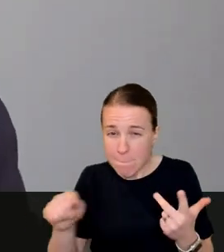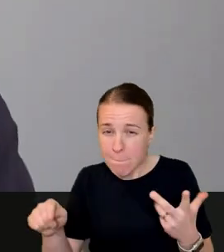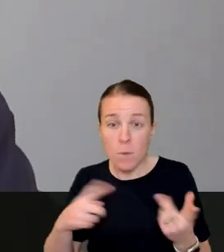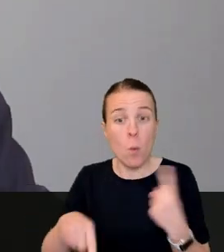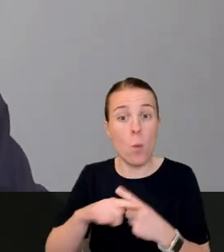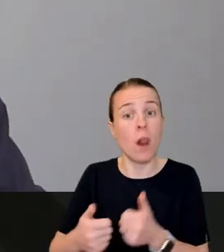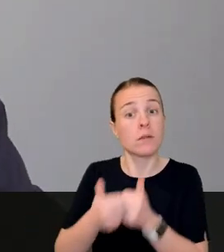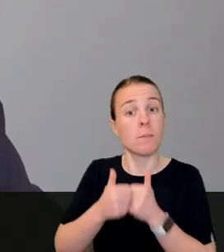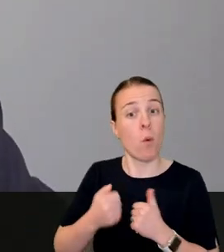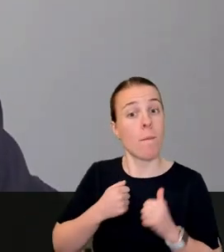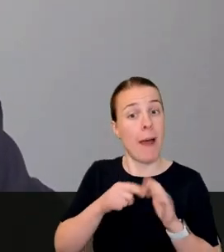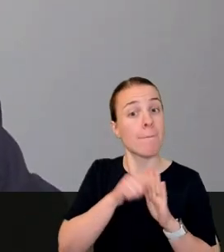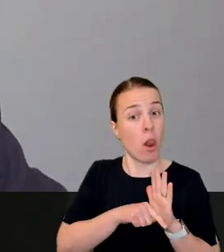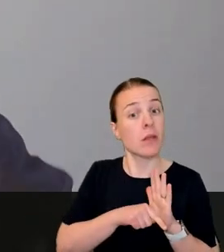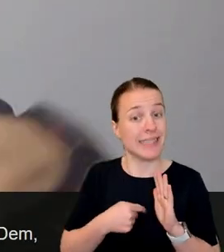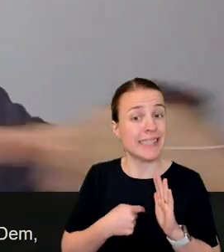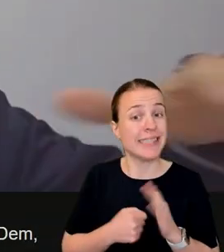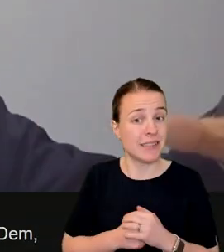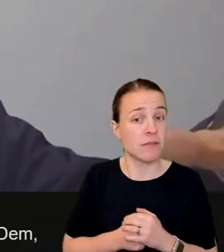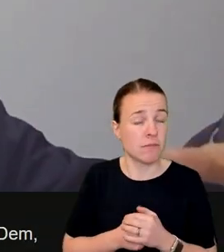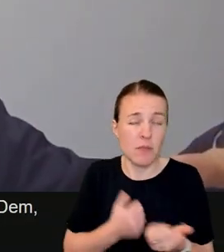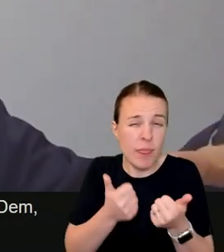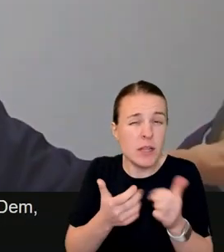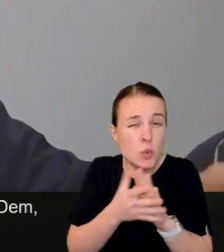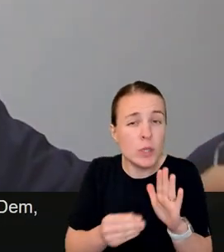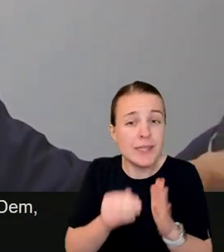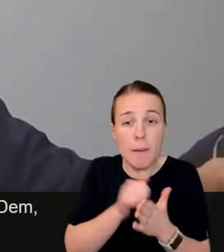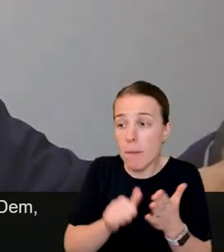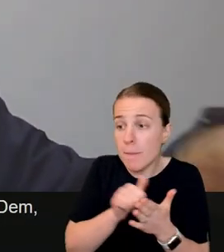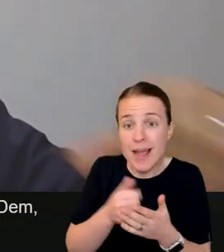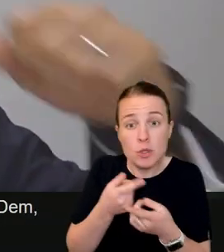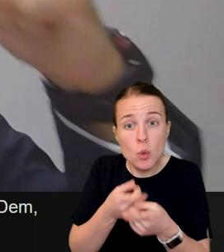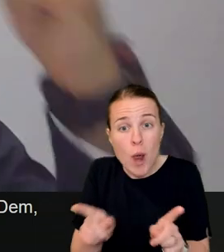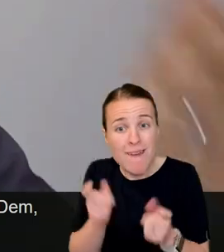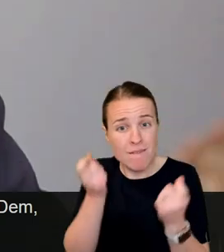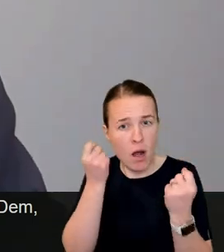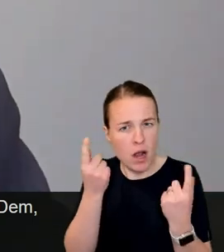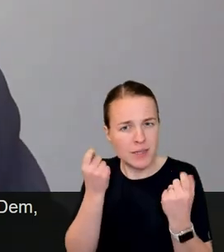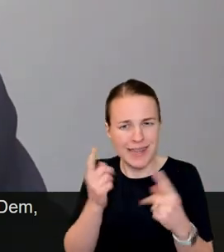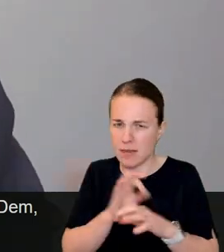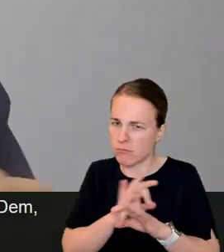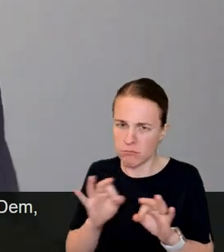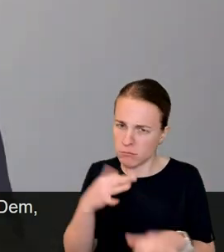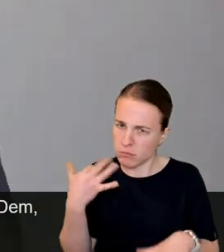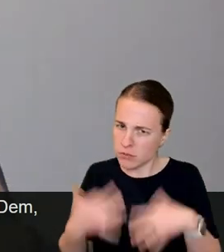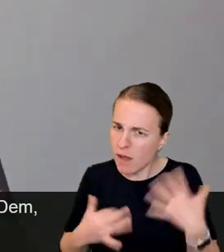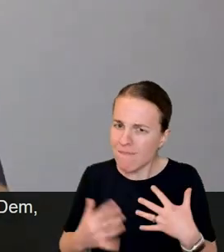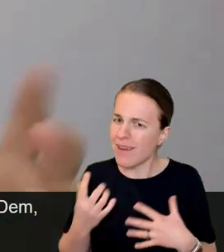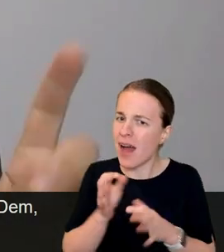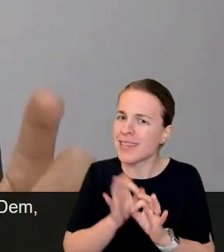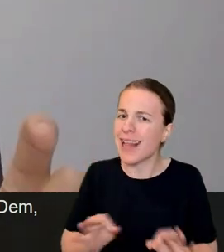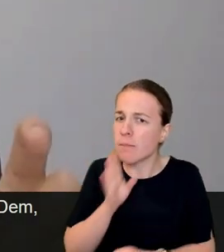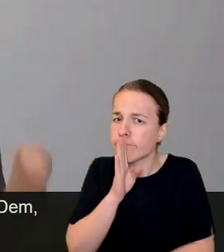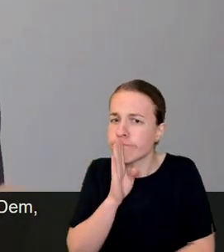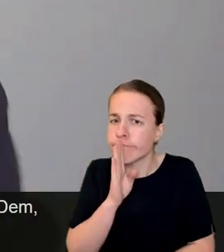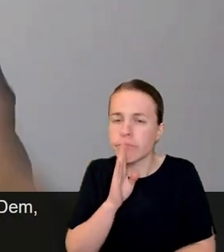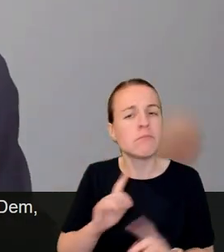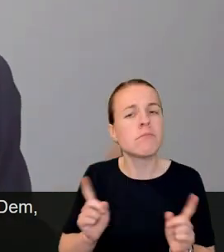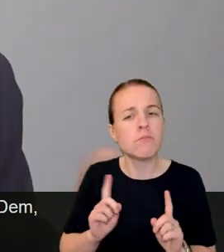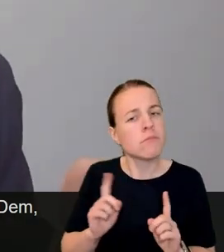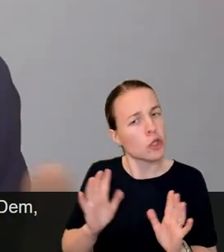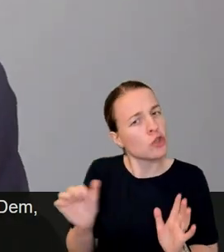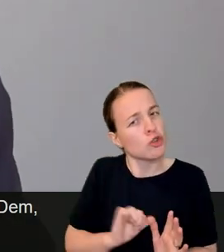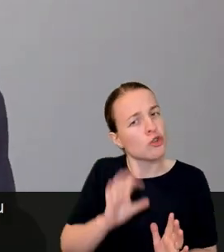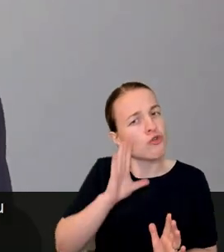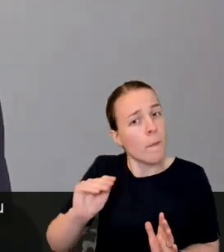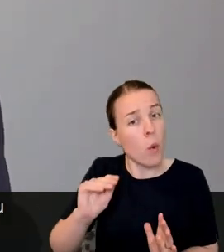example of making sure everyone understands that nobody should suffer in silence. You must report hate crime. Even if you think it's trivial, report